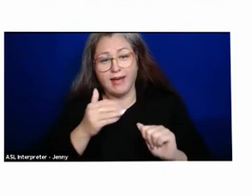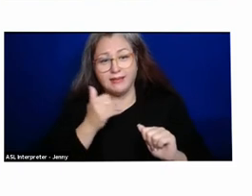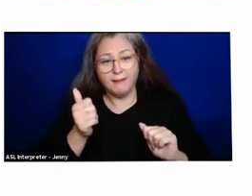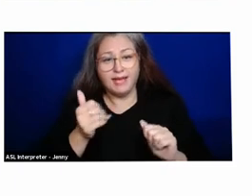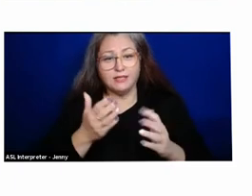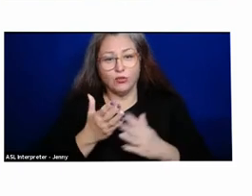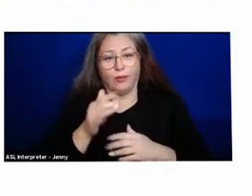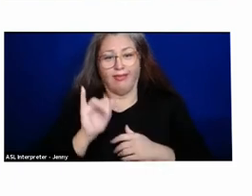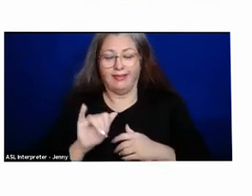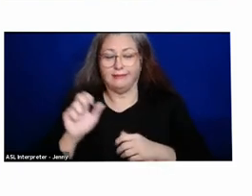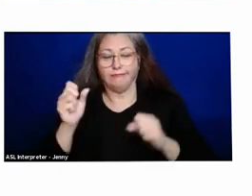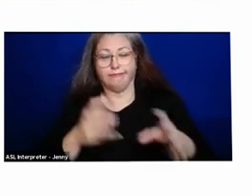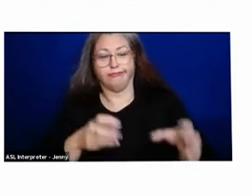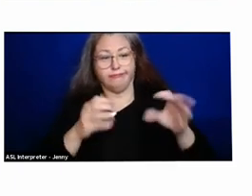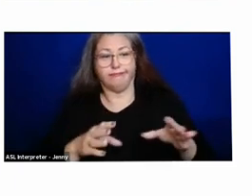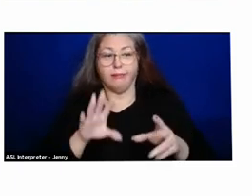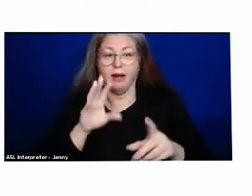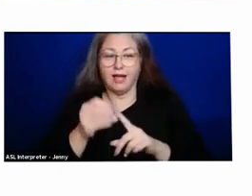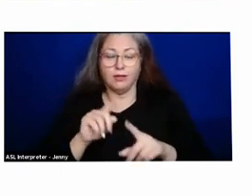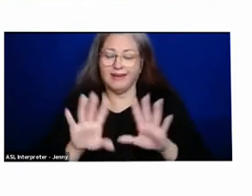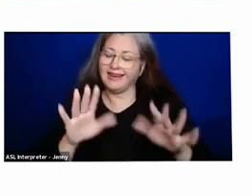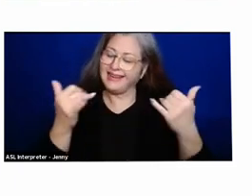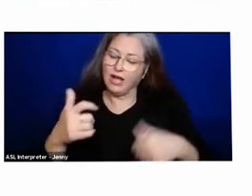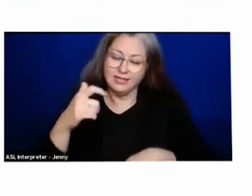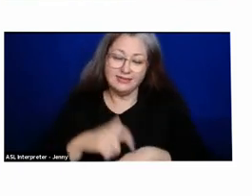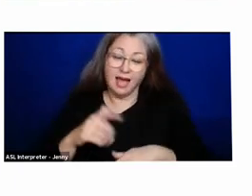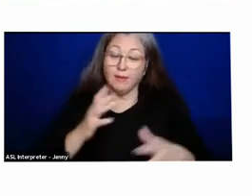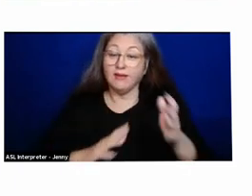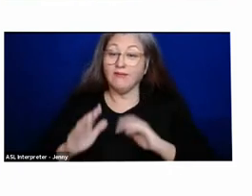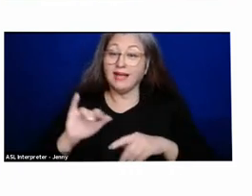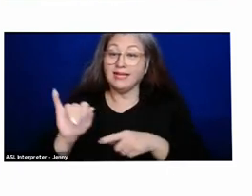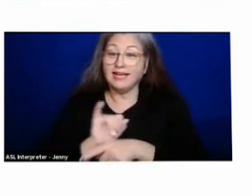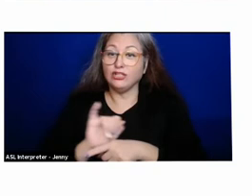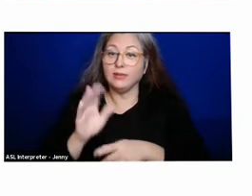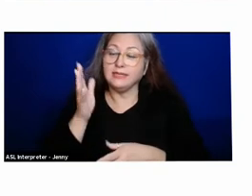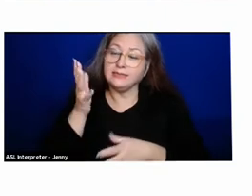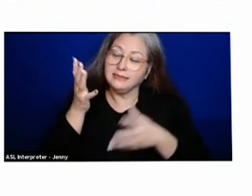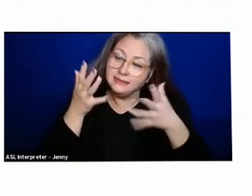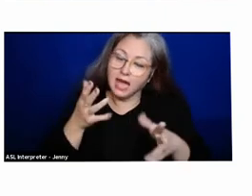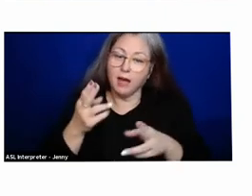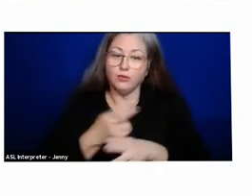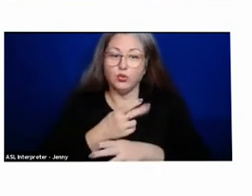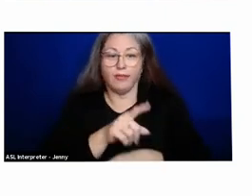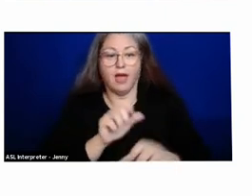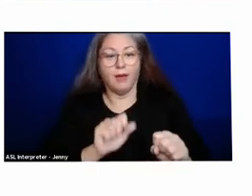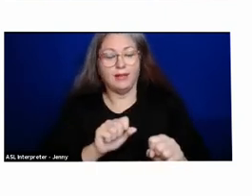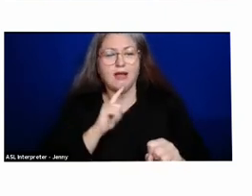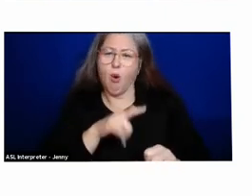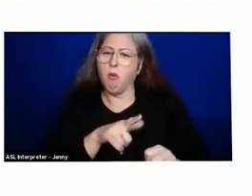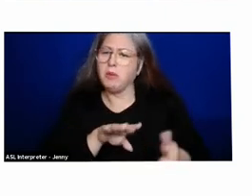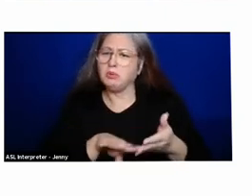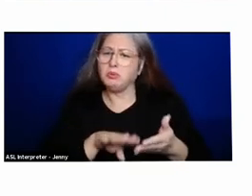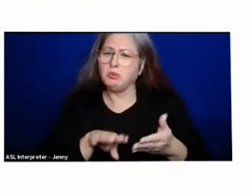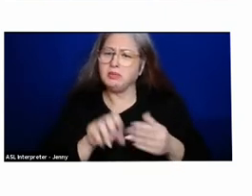disposability culture. But it's high time that the fashion industry stop using other people's resilience as their excuse to continue